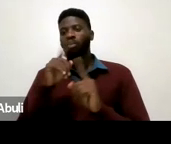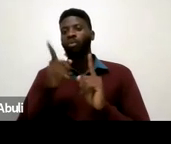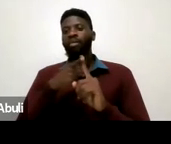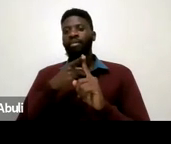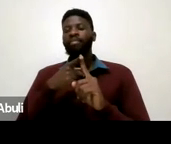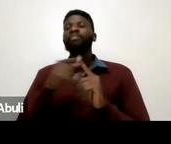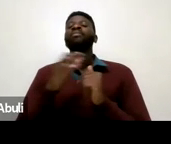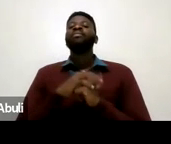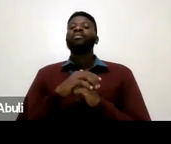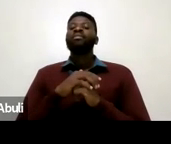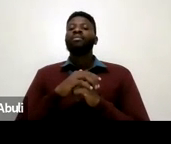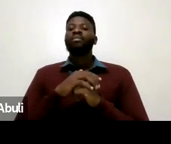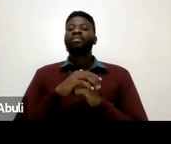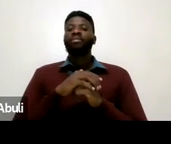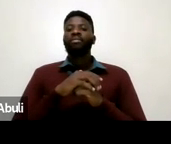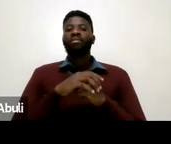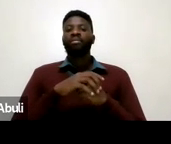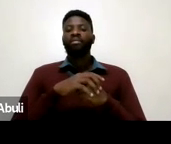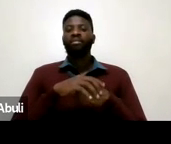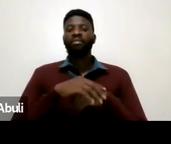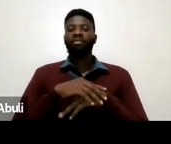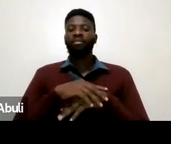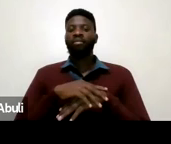invest and make a difference in the goal that you want to achieve.